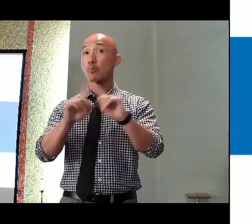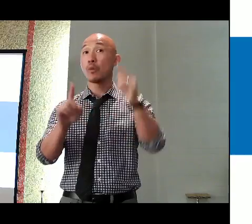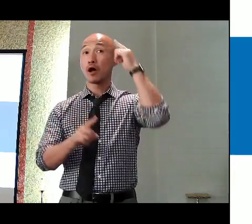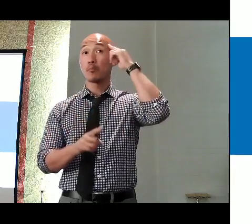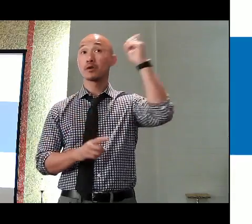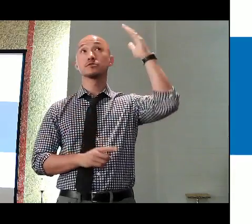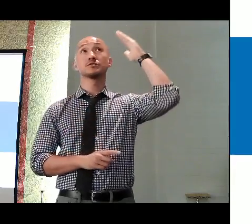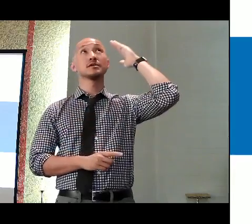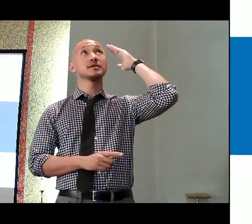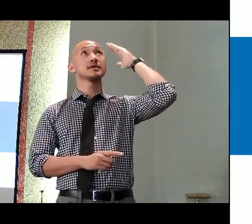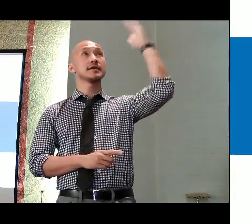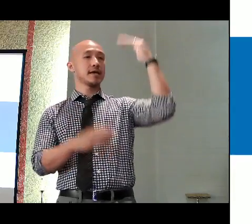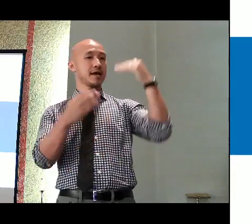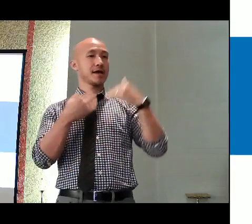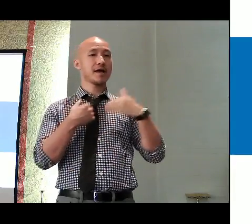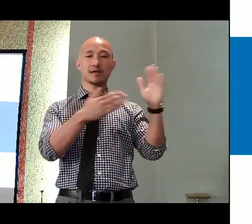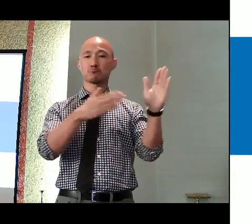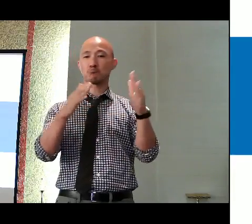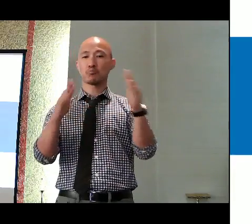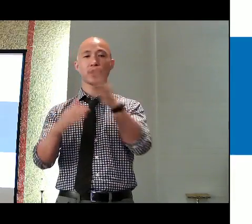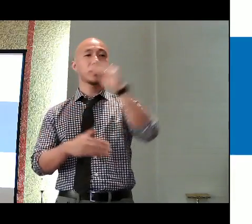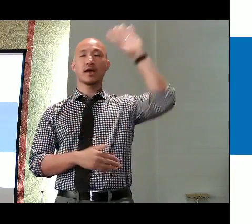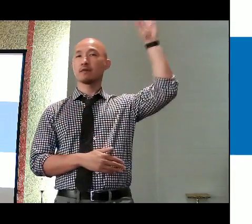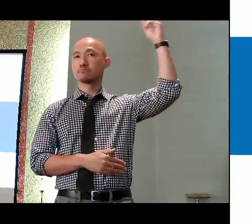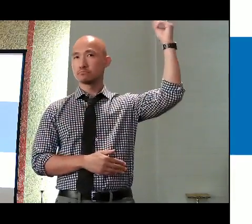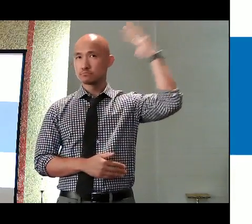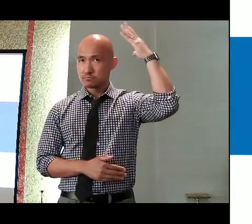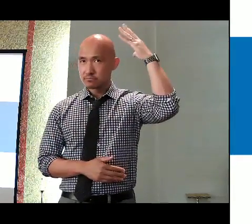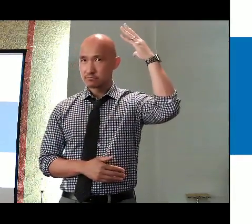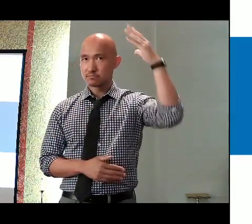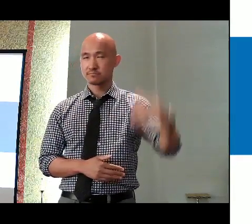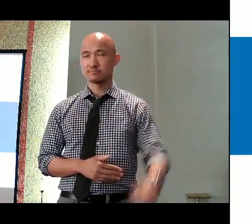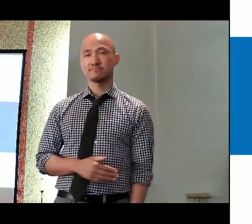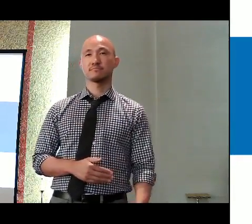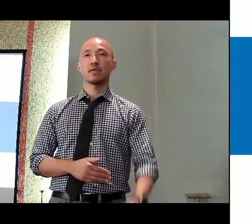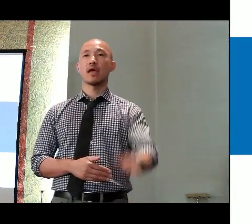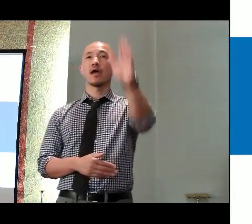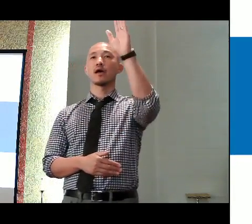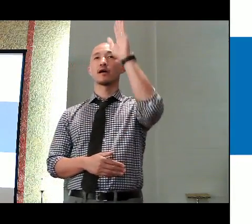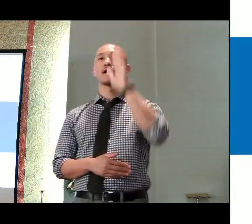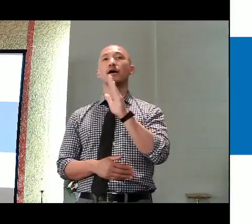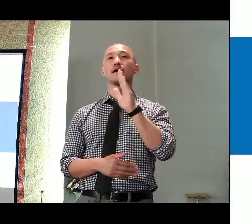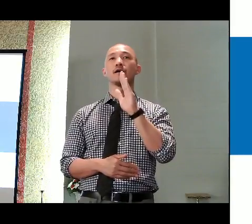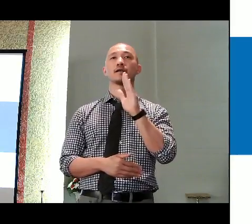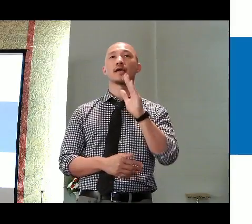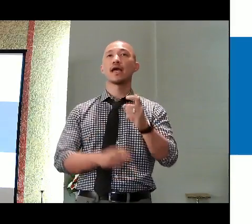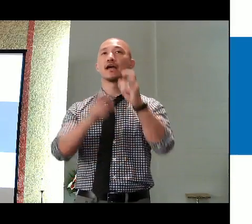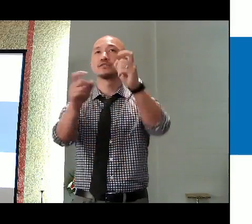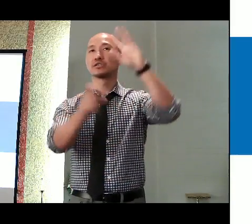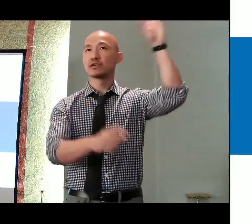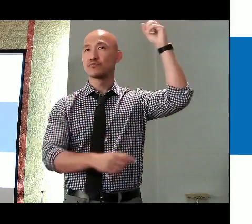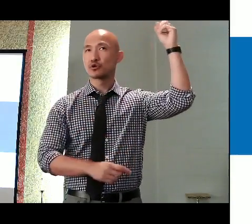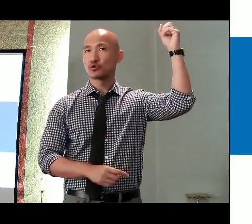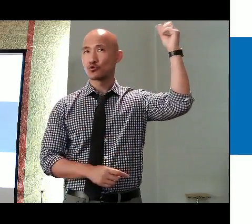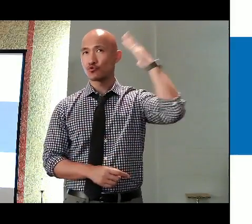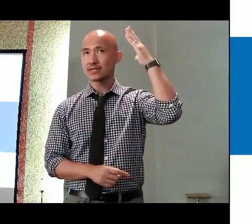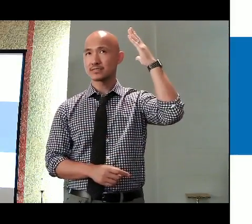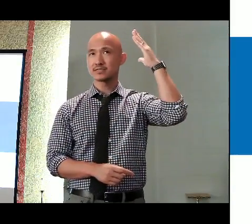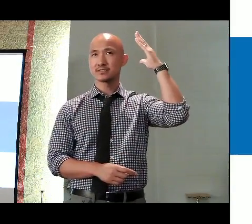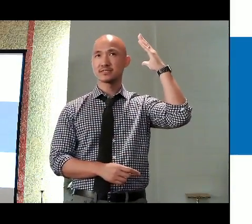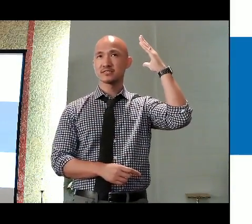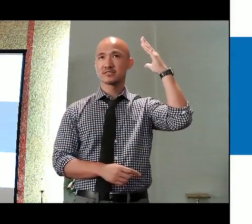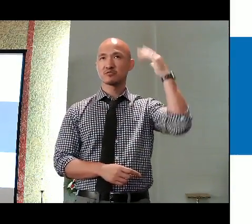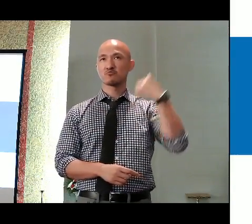His own purpose and grace. There is a grace that God has given us that we as His people shall